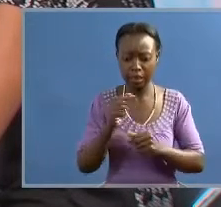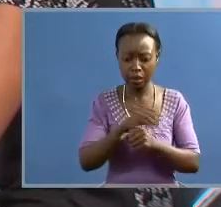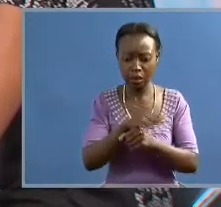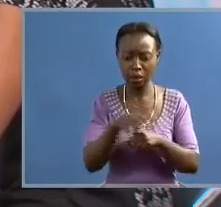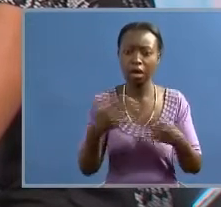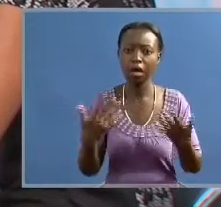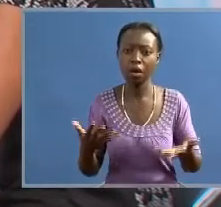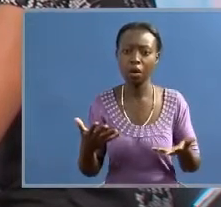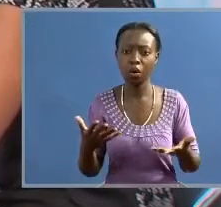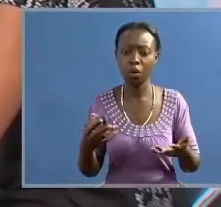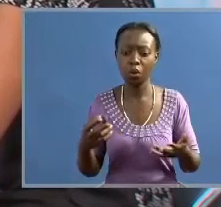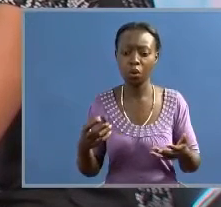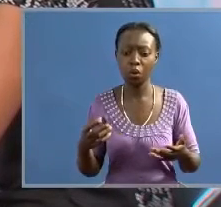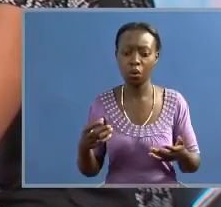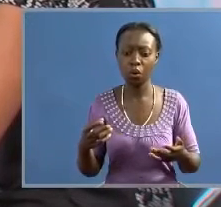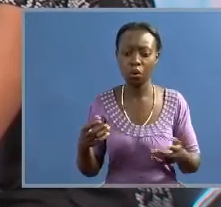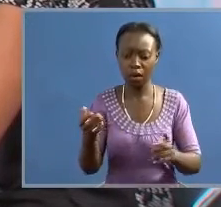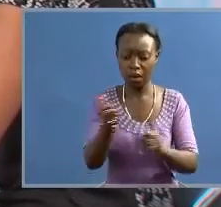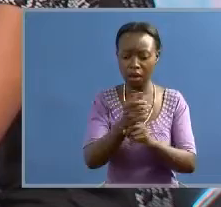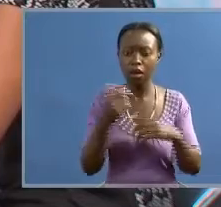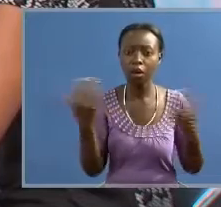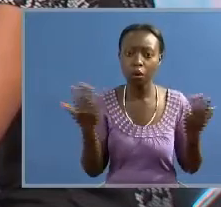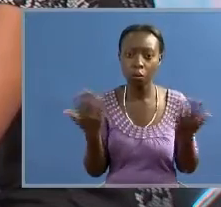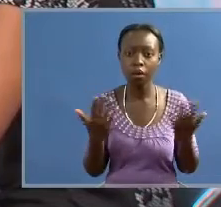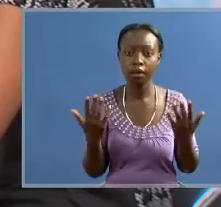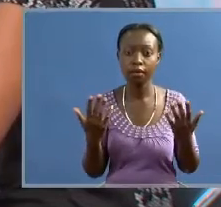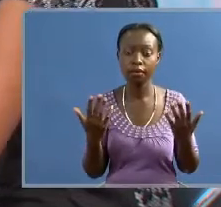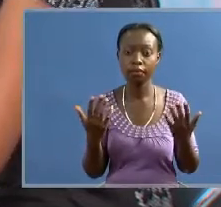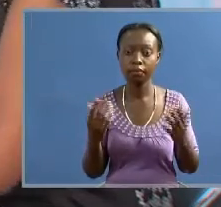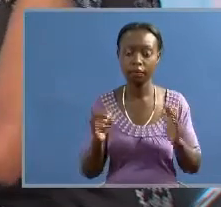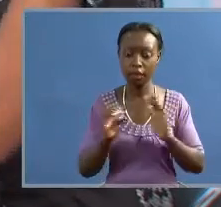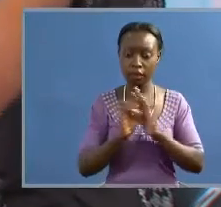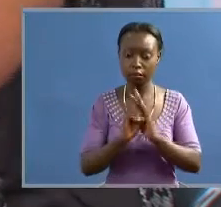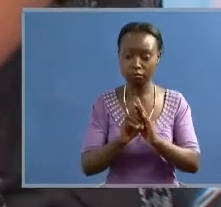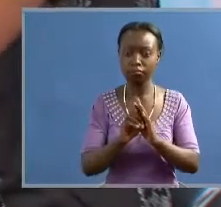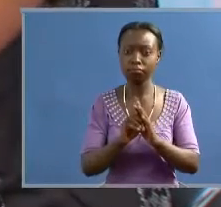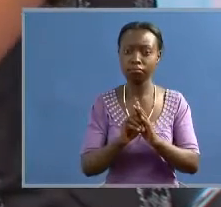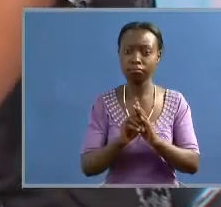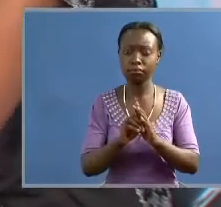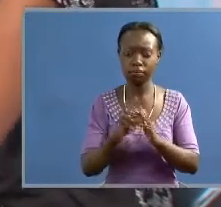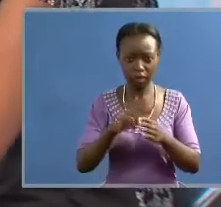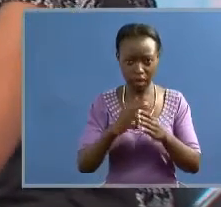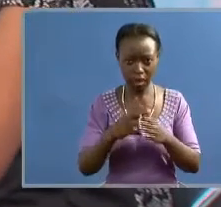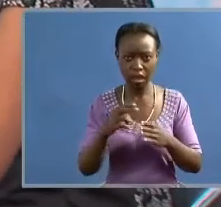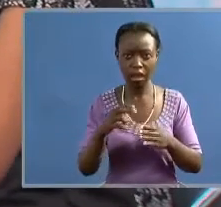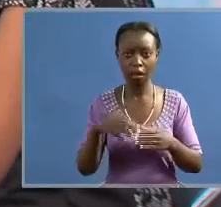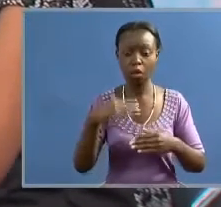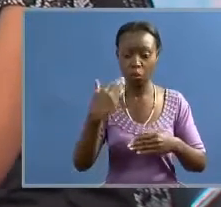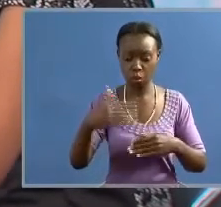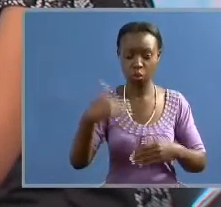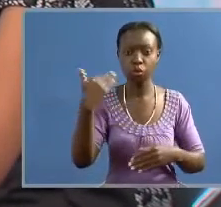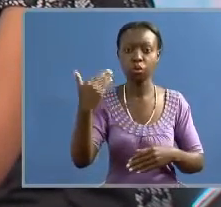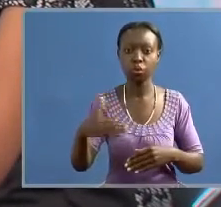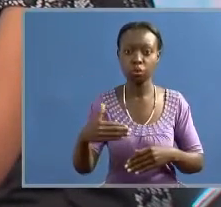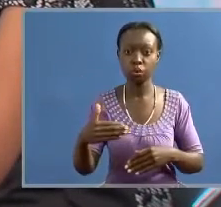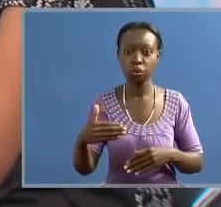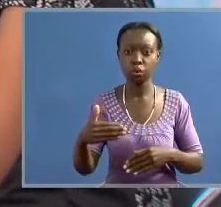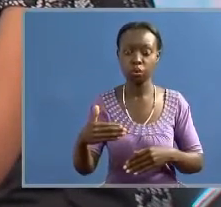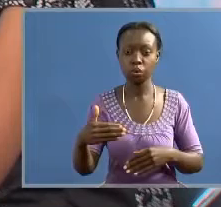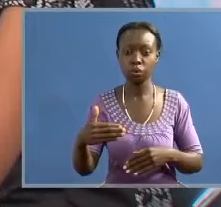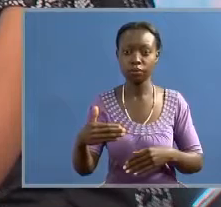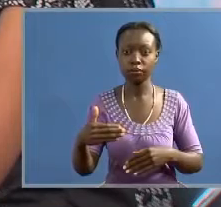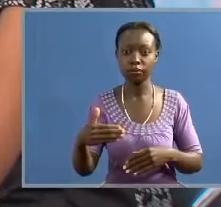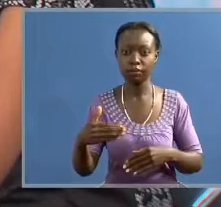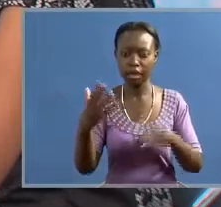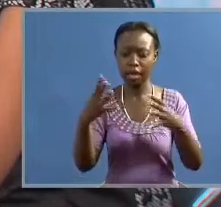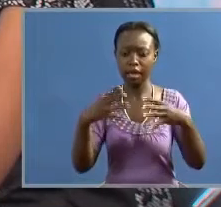disease found right now? Are you getting me right? Right. In this case, then we also inculcate the